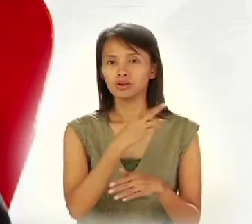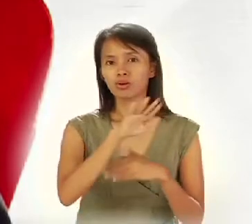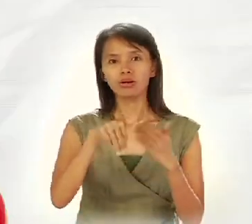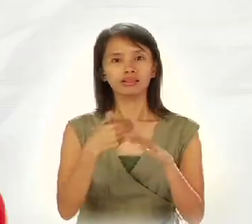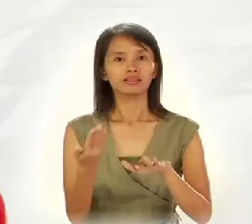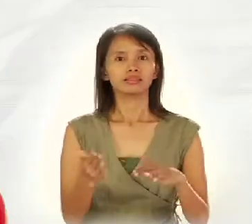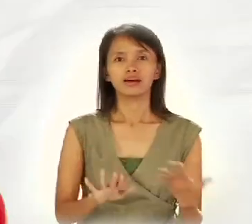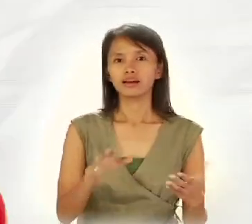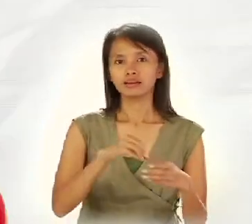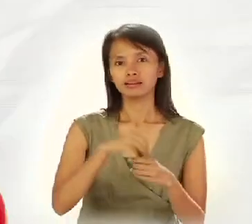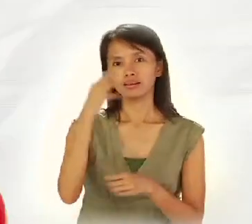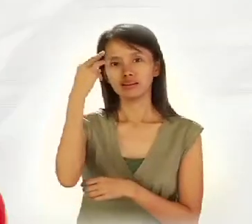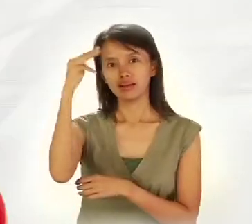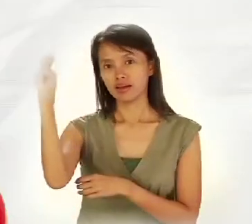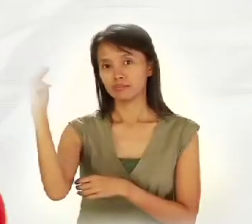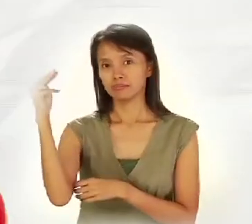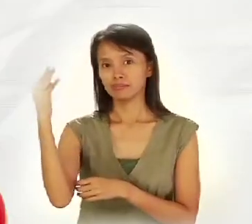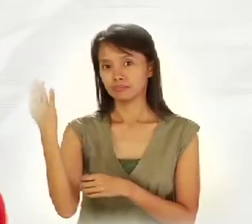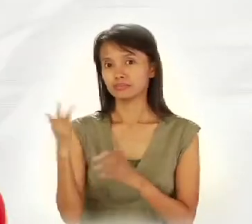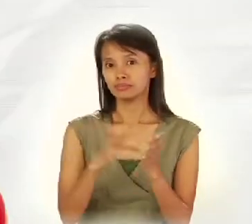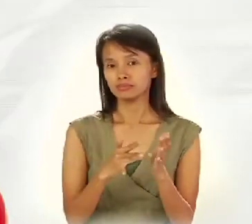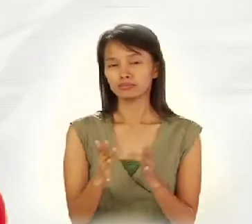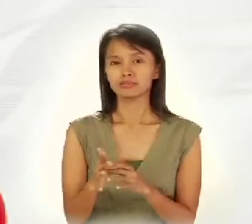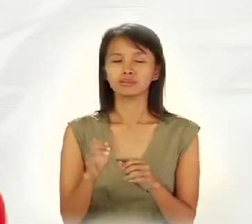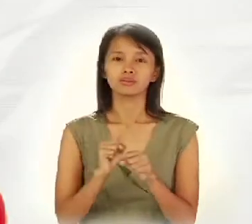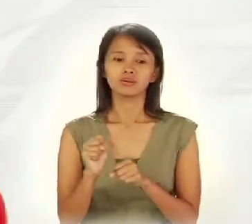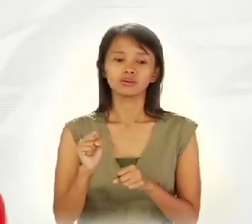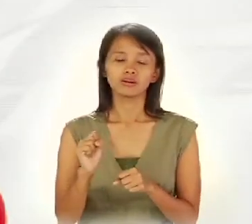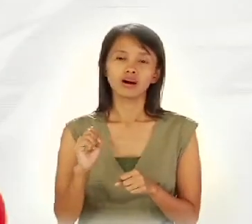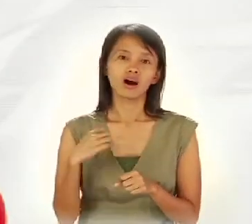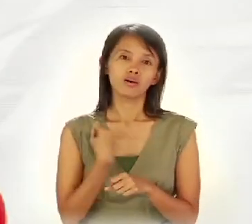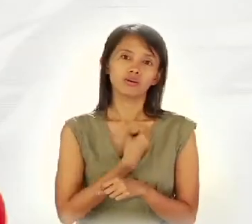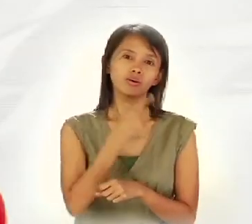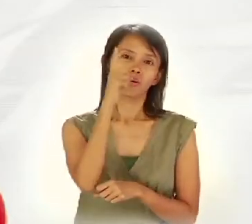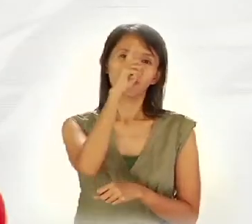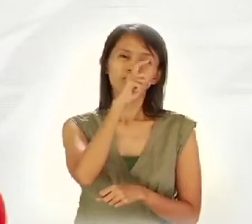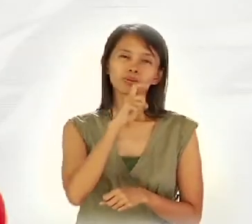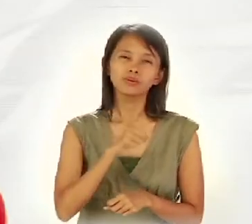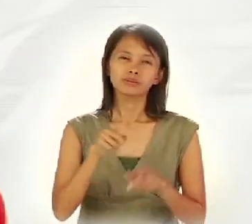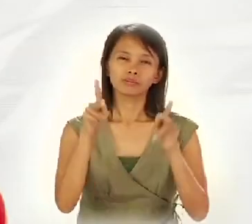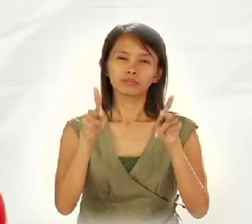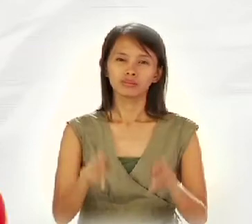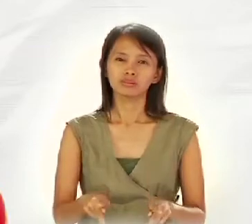him. So our old persons have died with him.